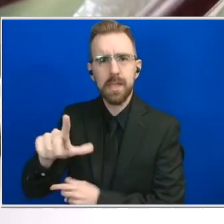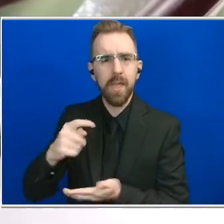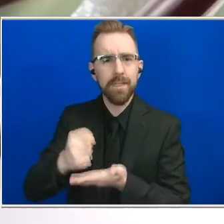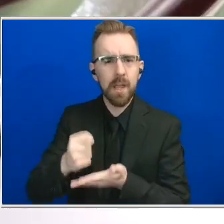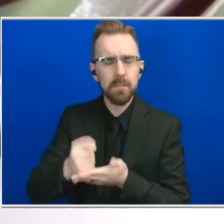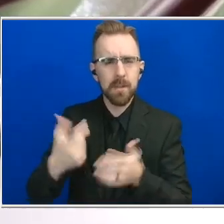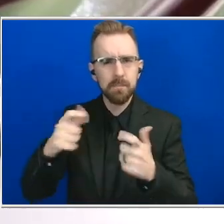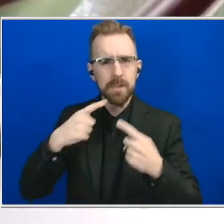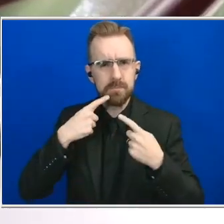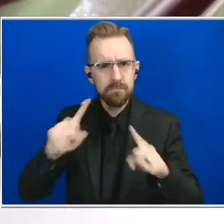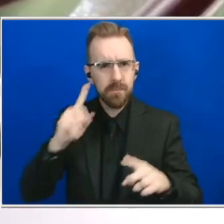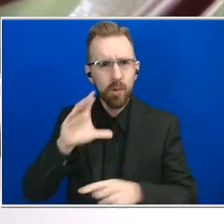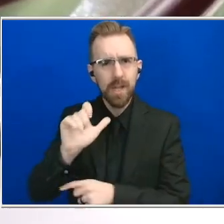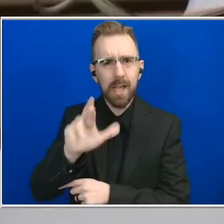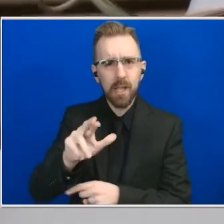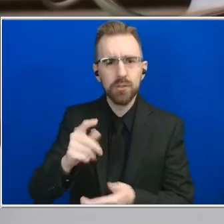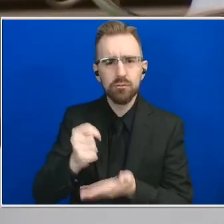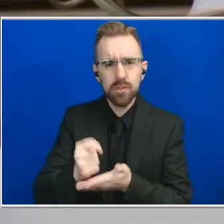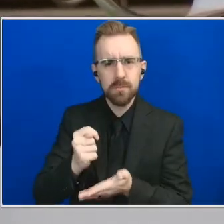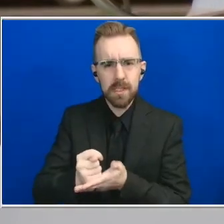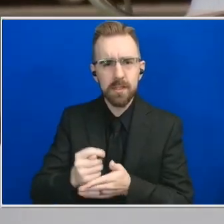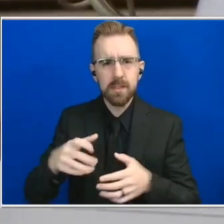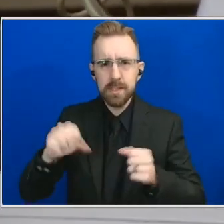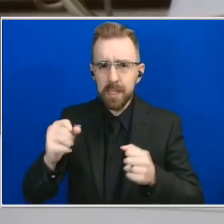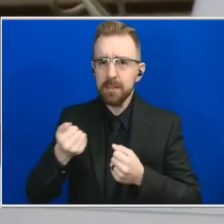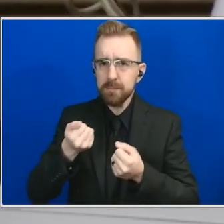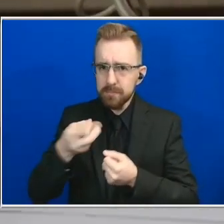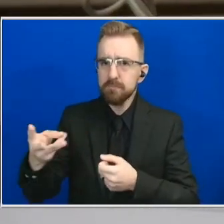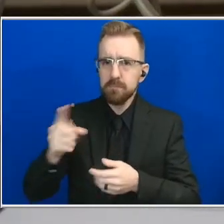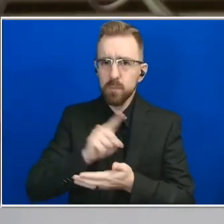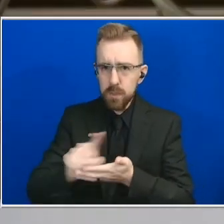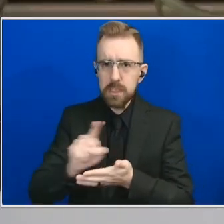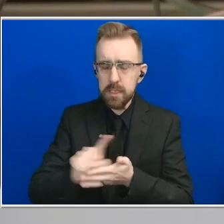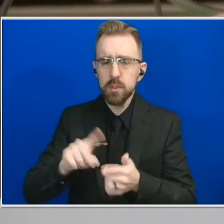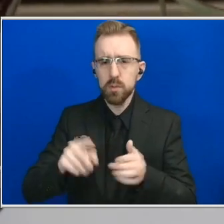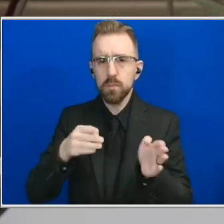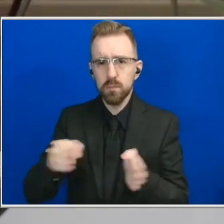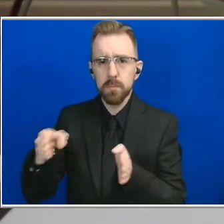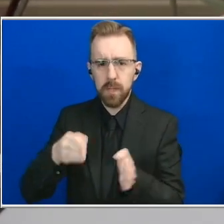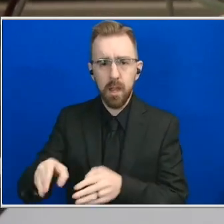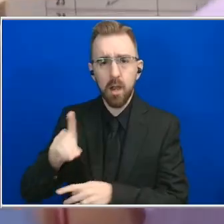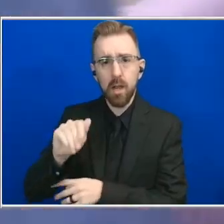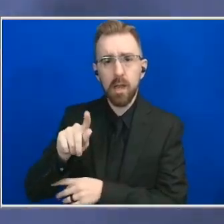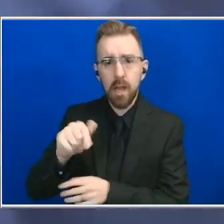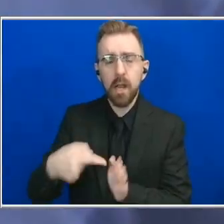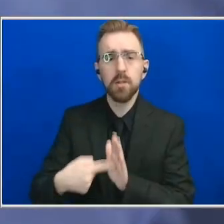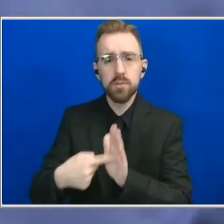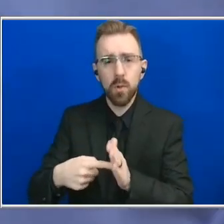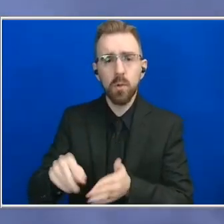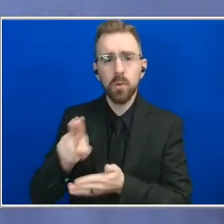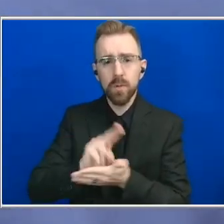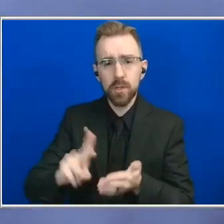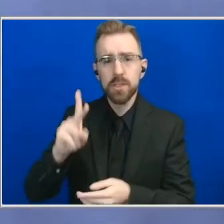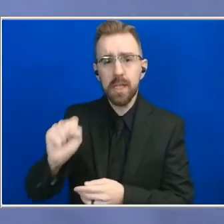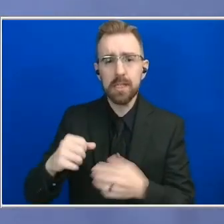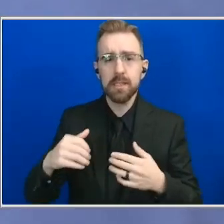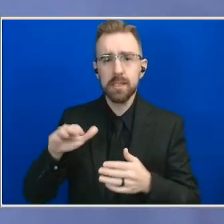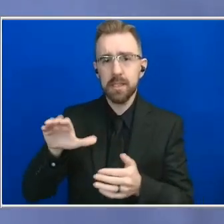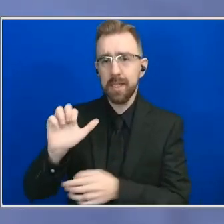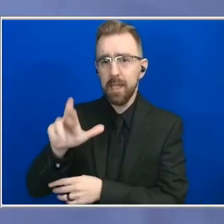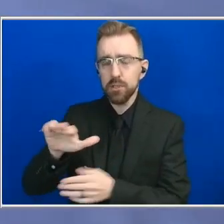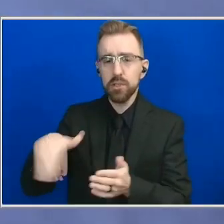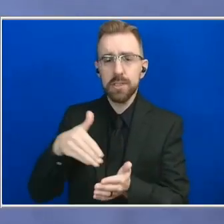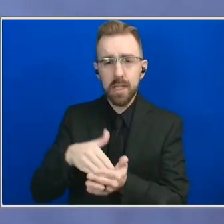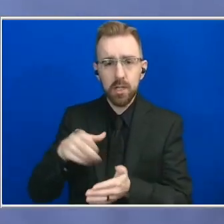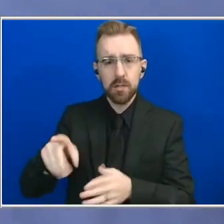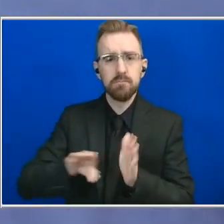treatment, takes weeks to prepare. New data shows the University of Kansas Cancer Center is developing CAR T-cell therapy faster